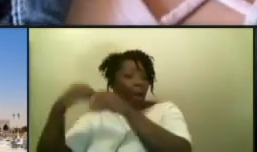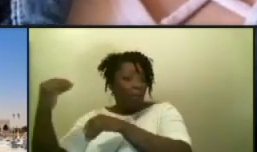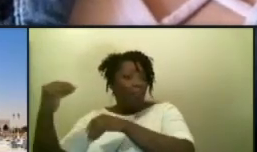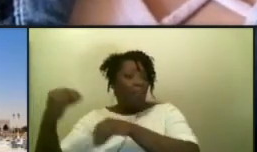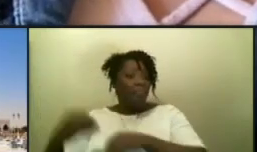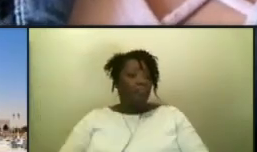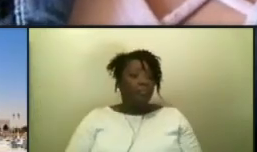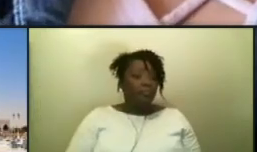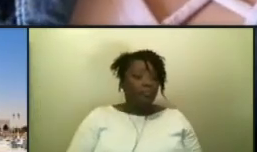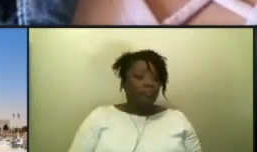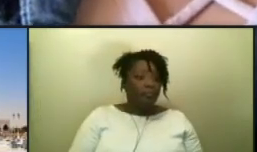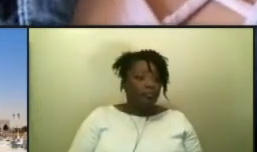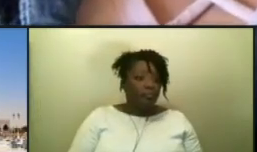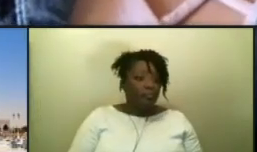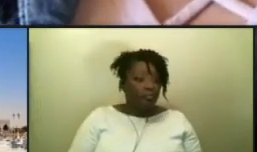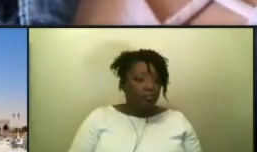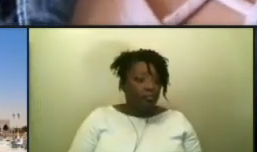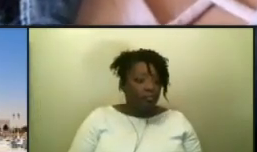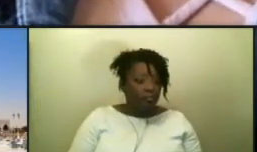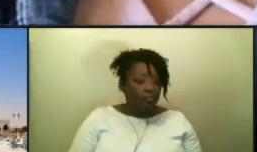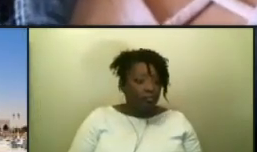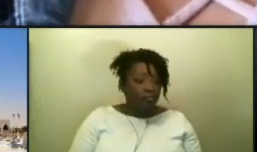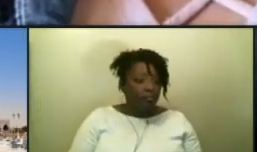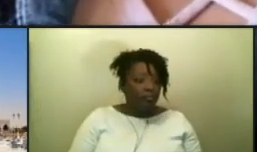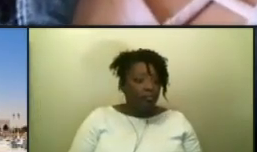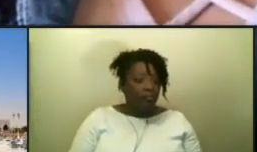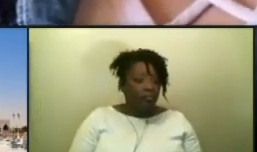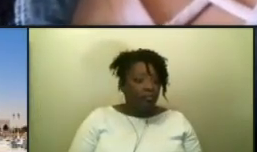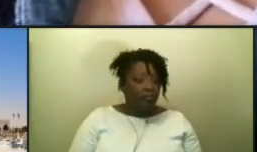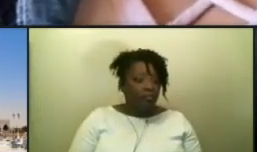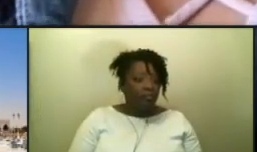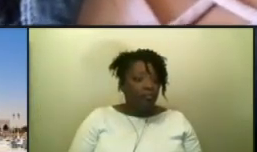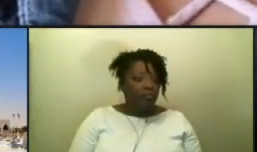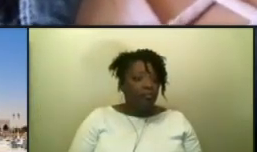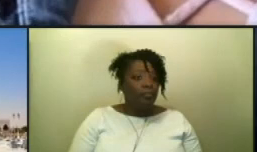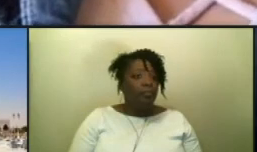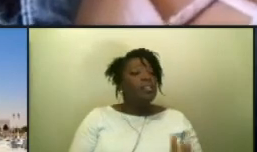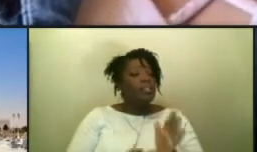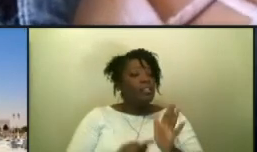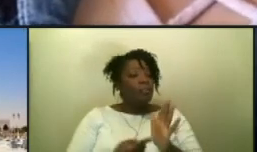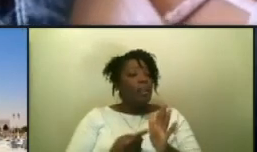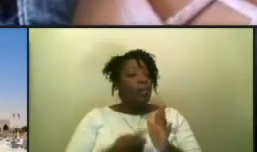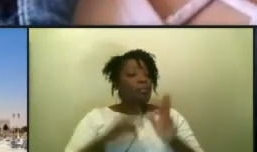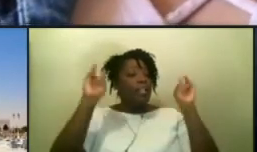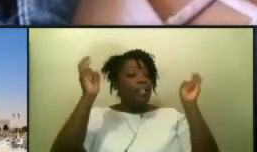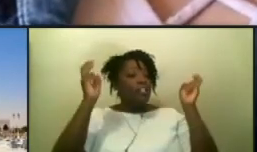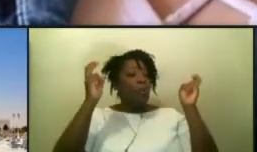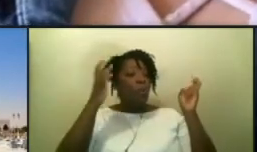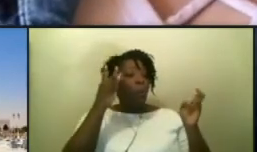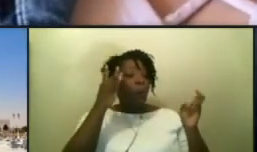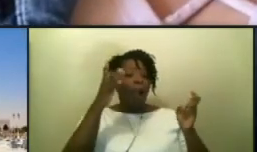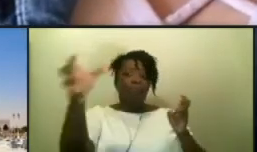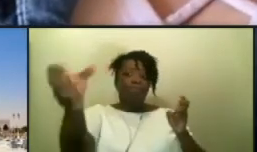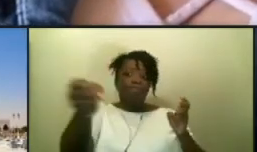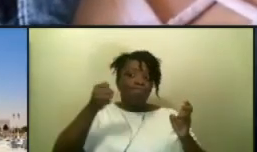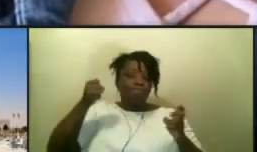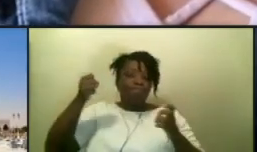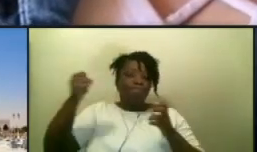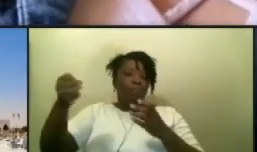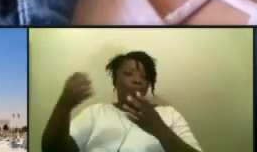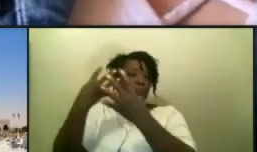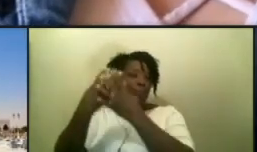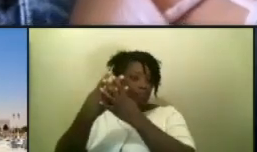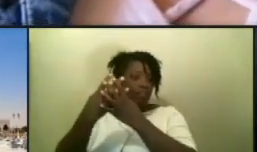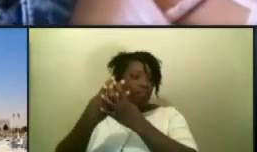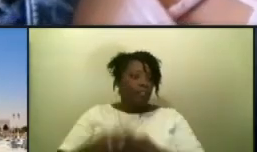their civil issue in regards to being detained. So